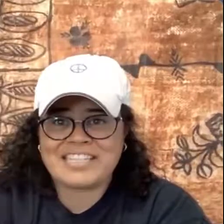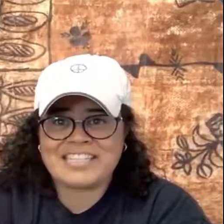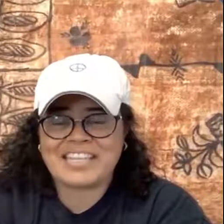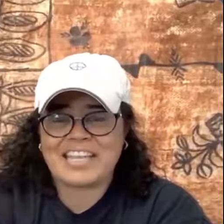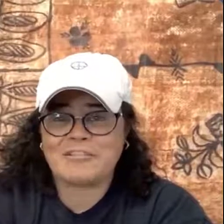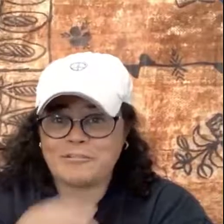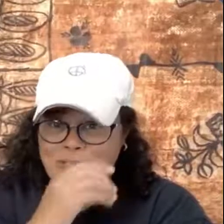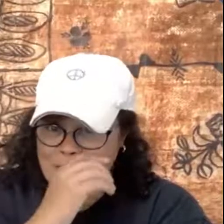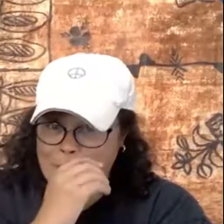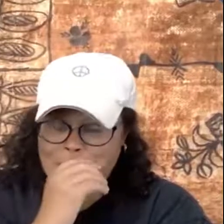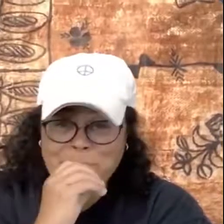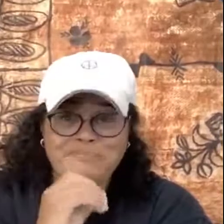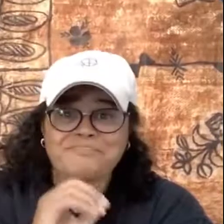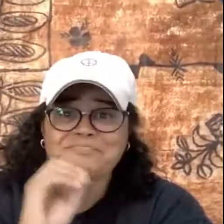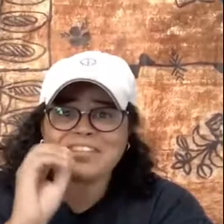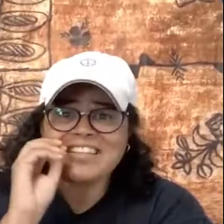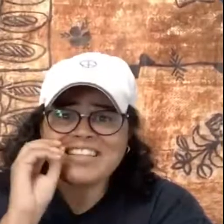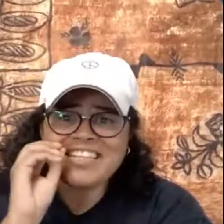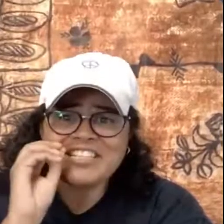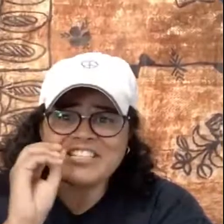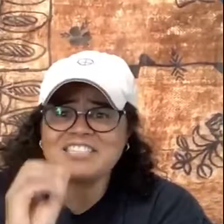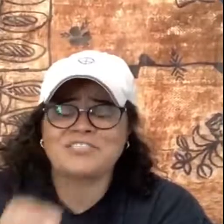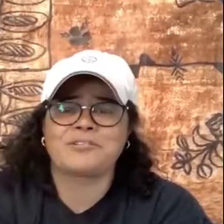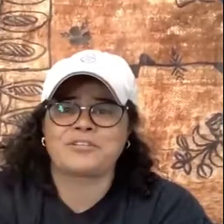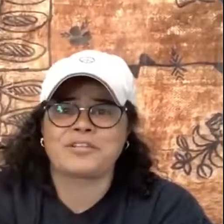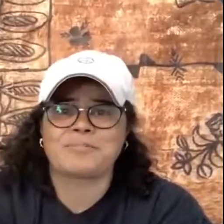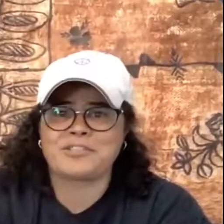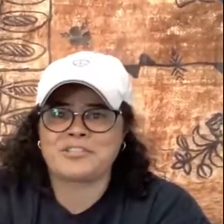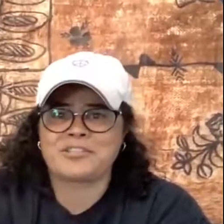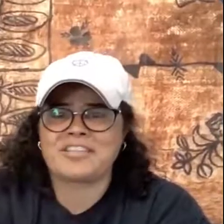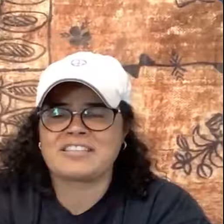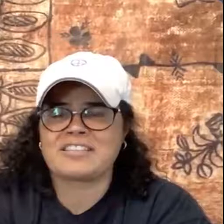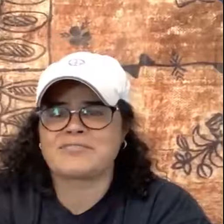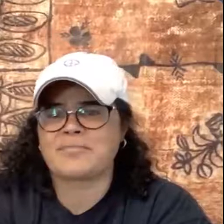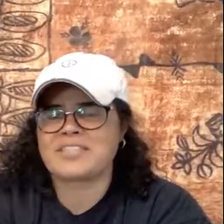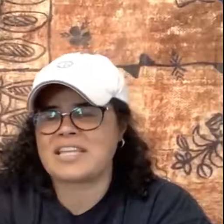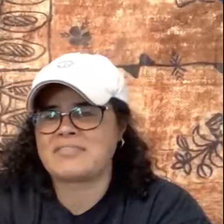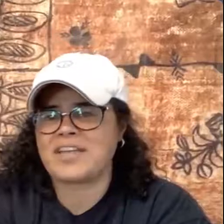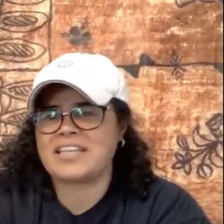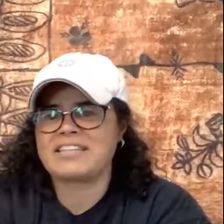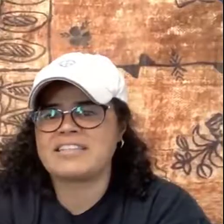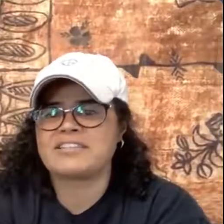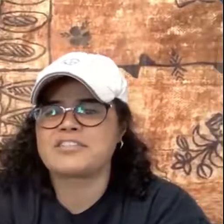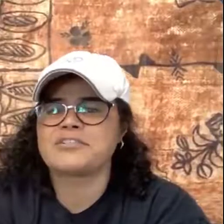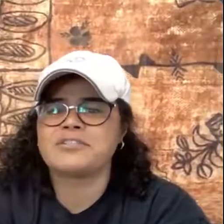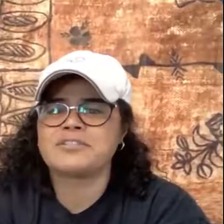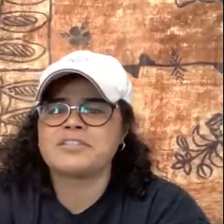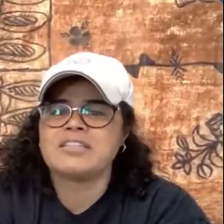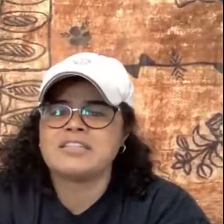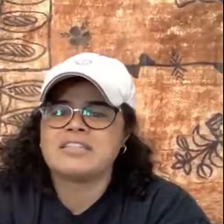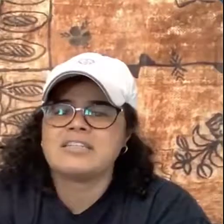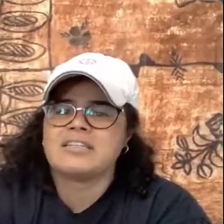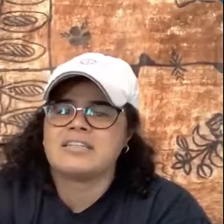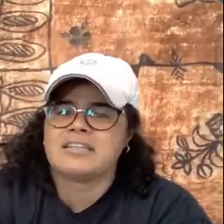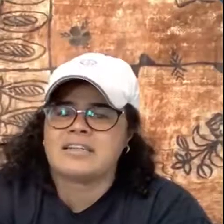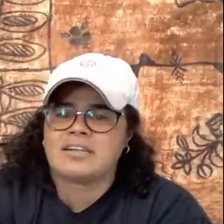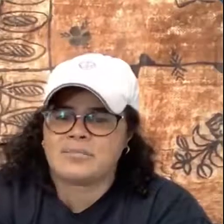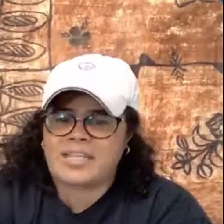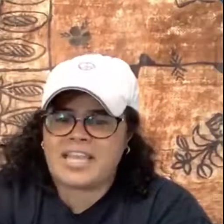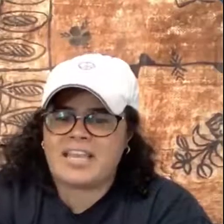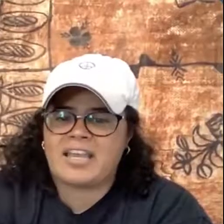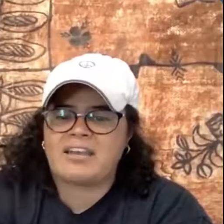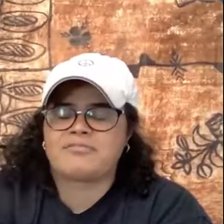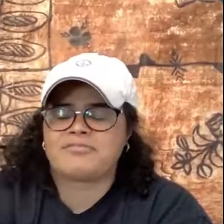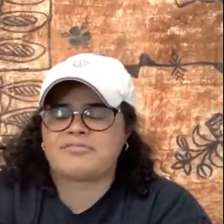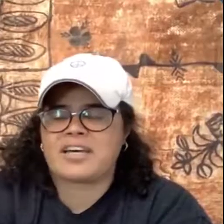be presenting, and also these two incredible students from the Santa Fe Indian School.